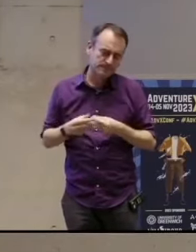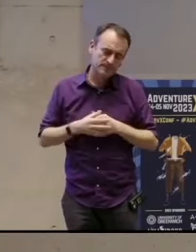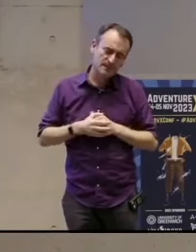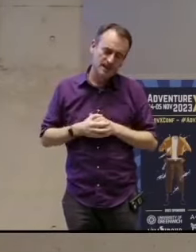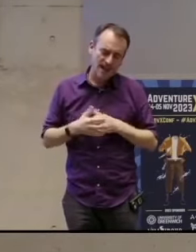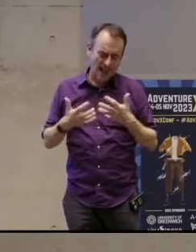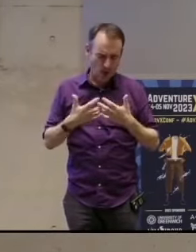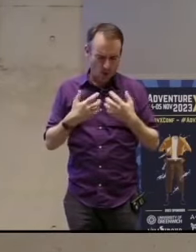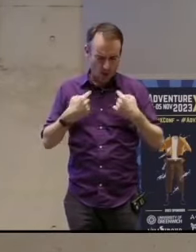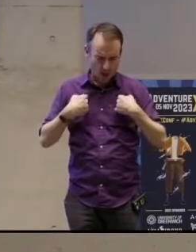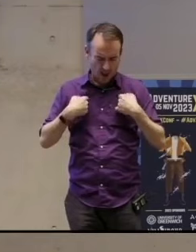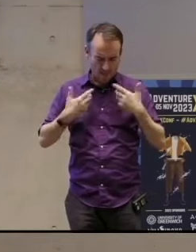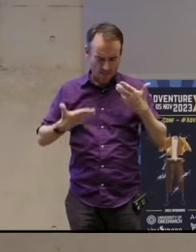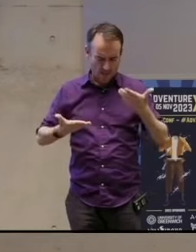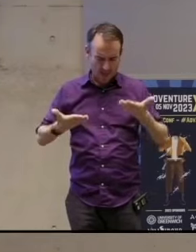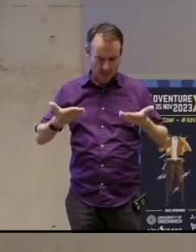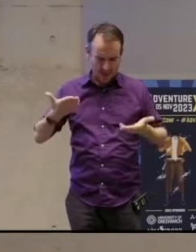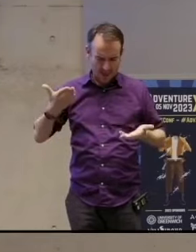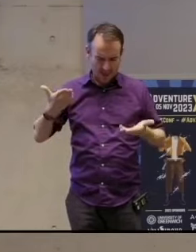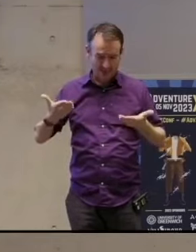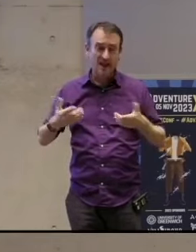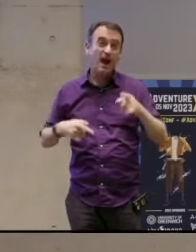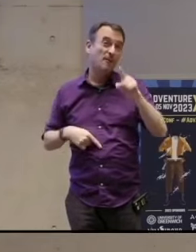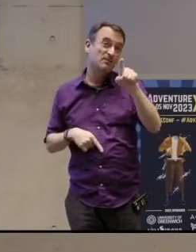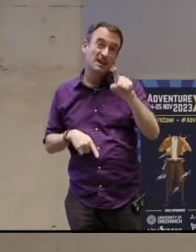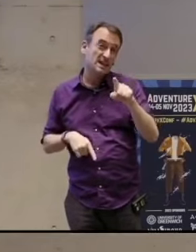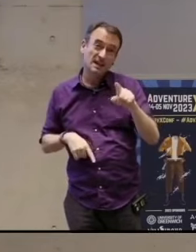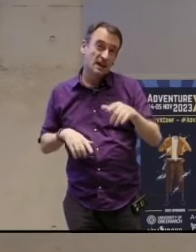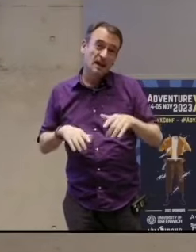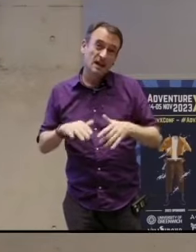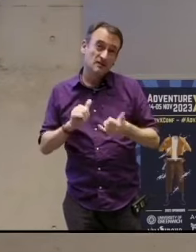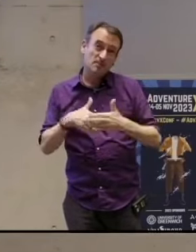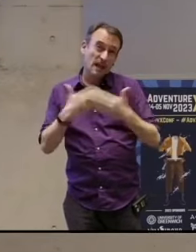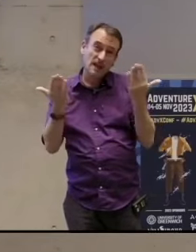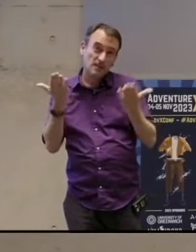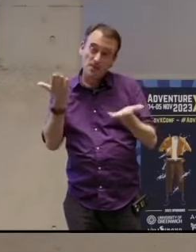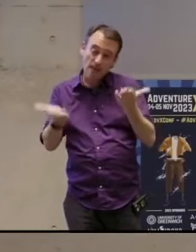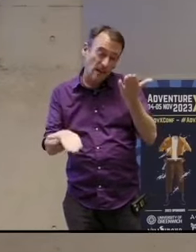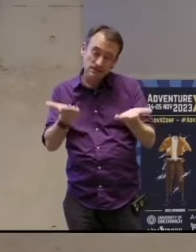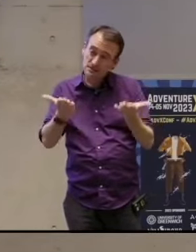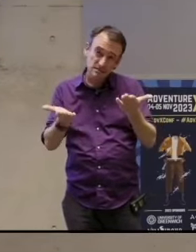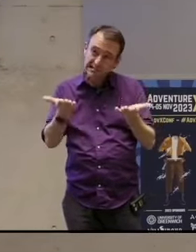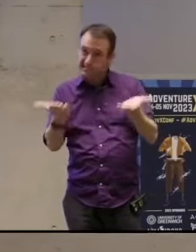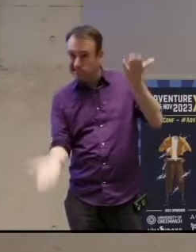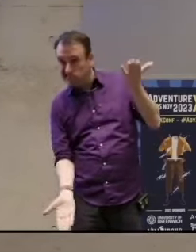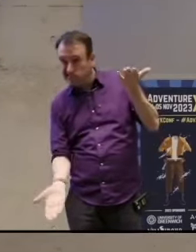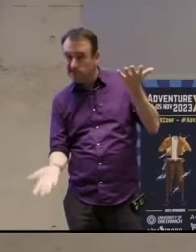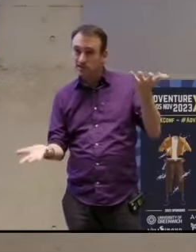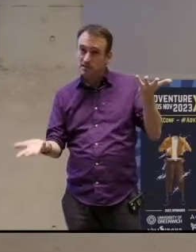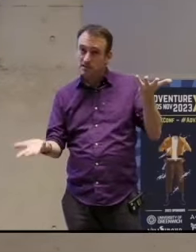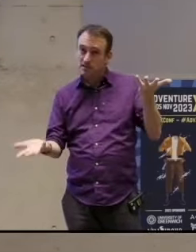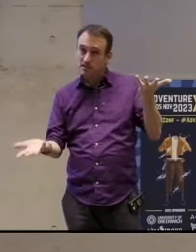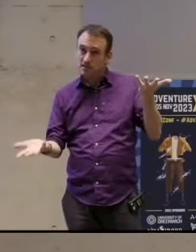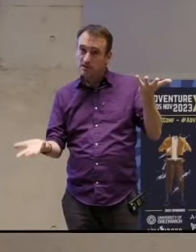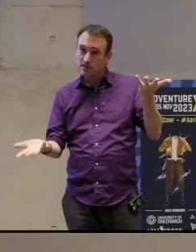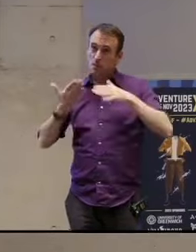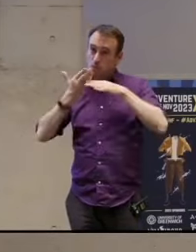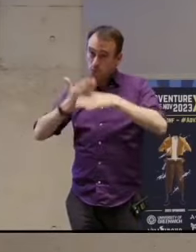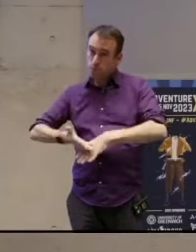how do I balance that? I probably don't. There are probably days where it's not balanced at all. Probably days where I just, like, work too